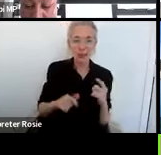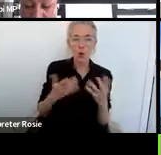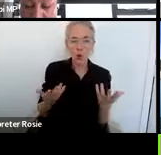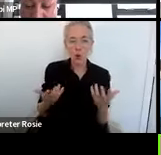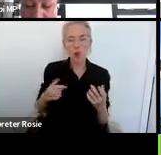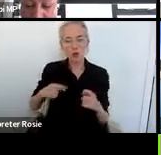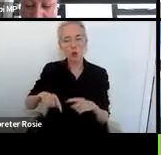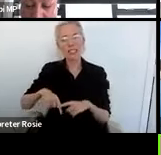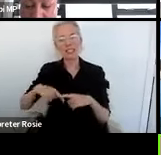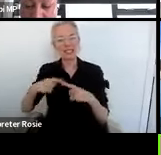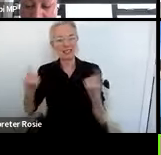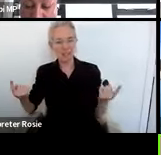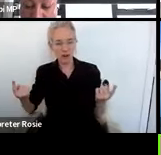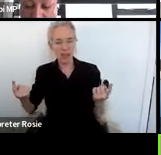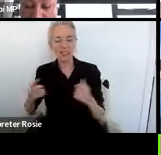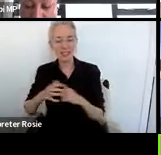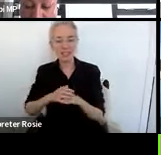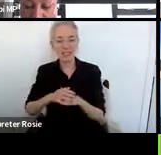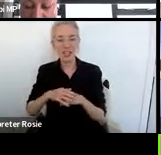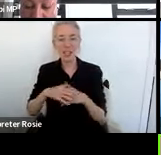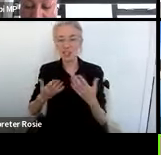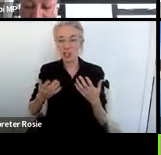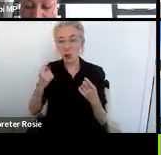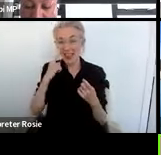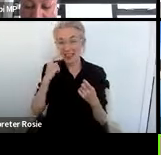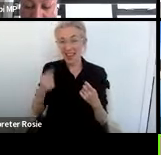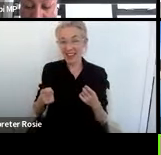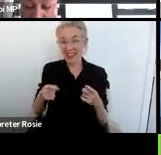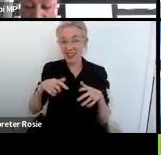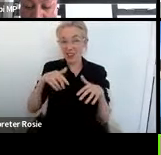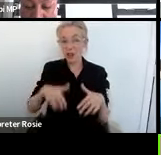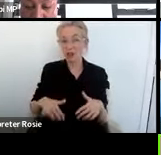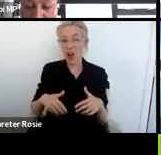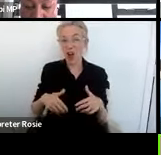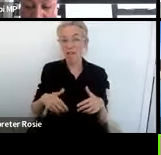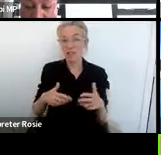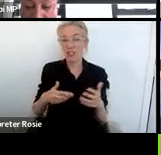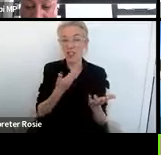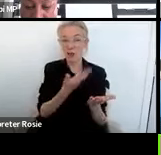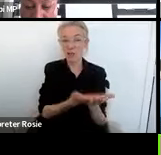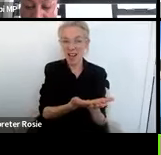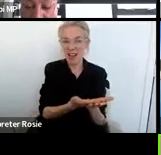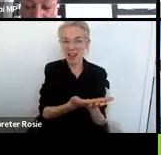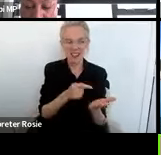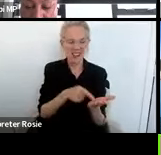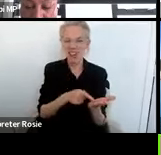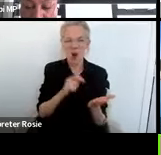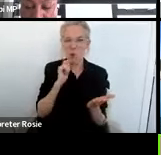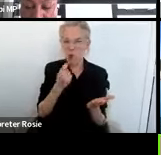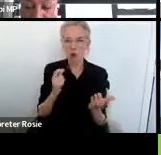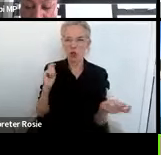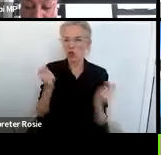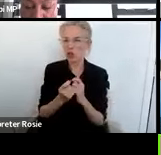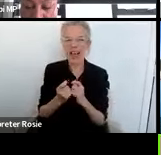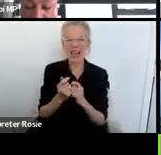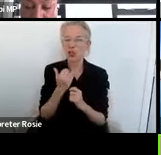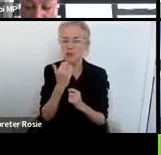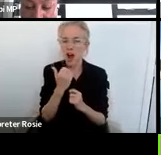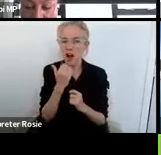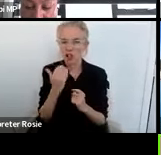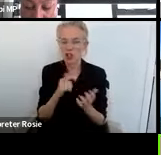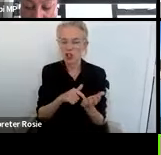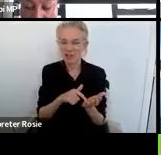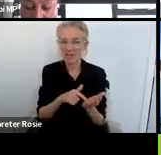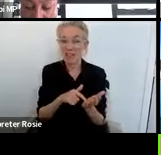not going to work as it is envisaged. It has become diluted and toothless. Frankly, I believe that the way that it's being presented